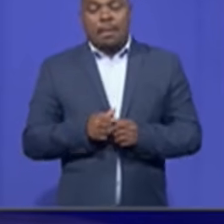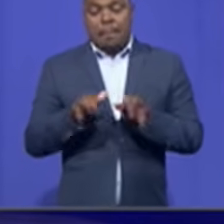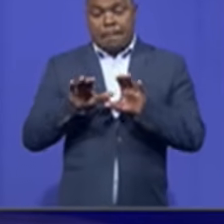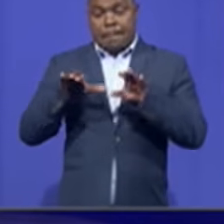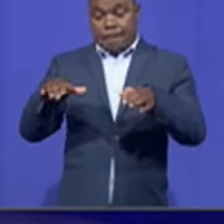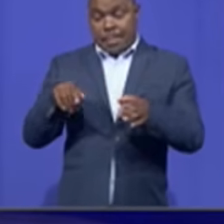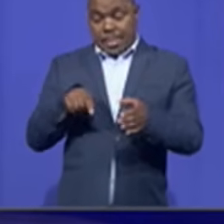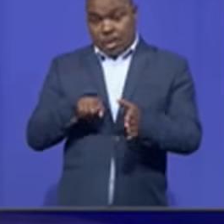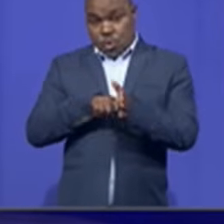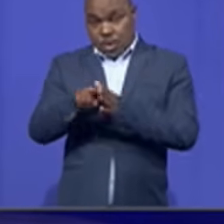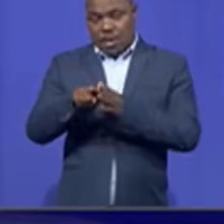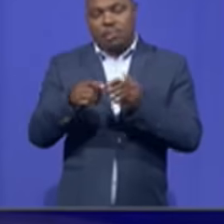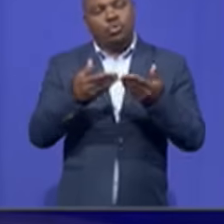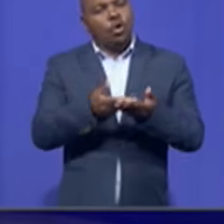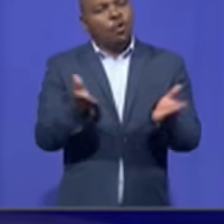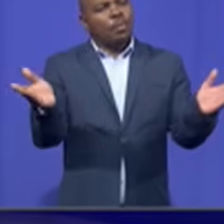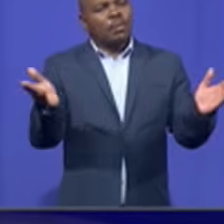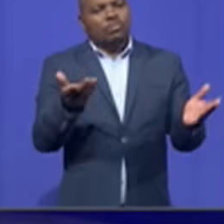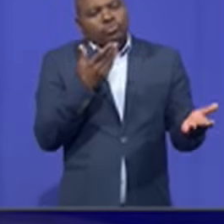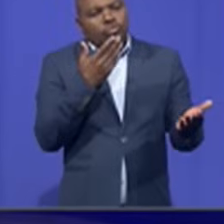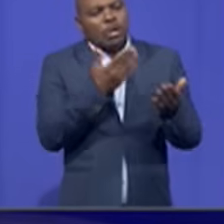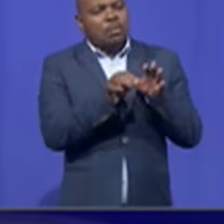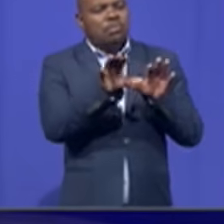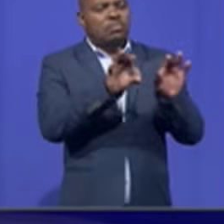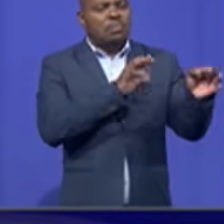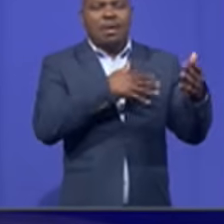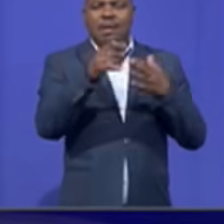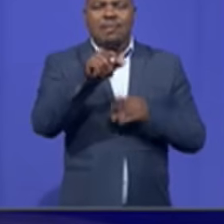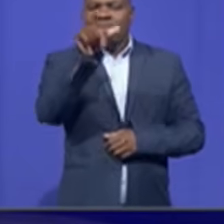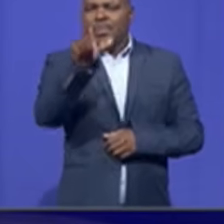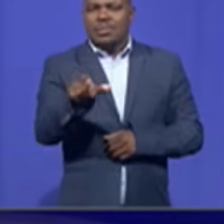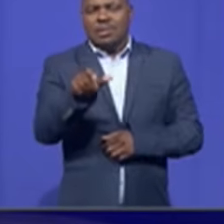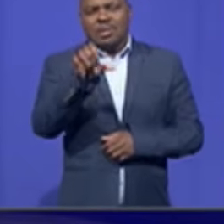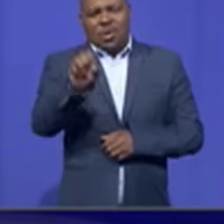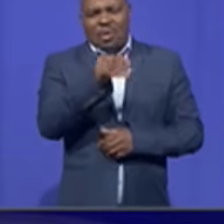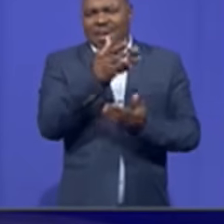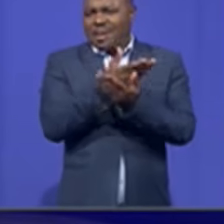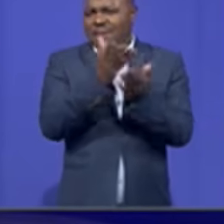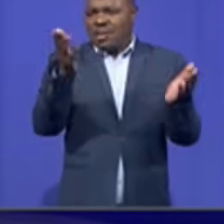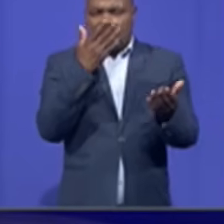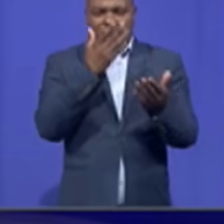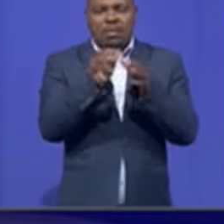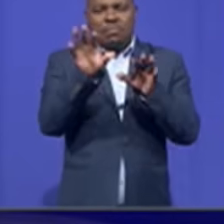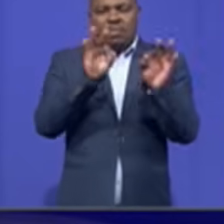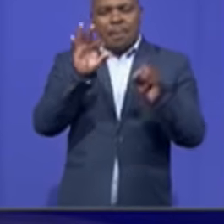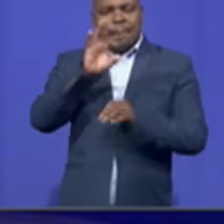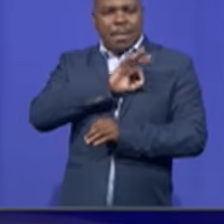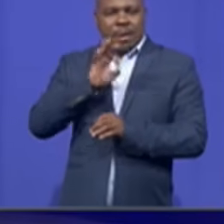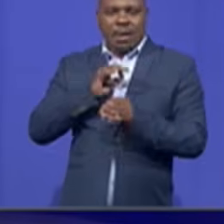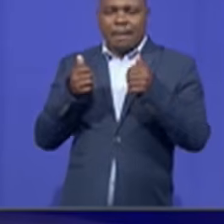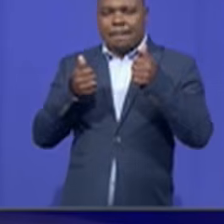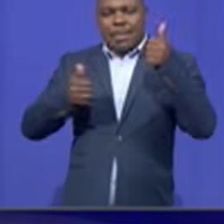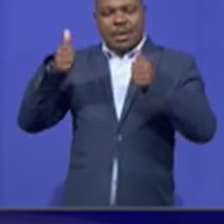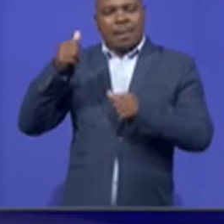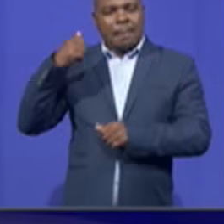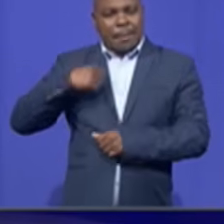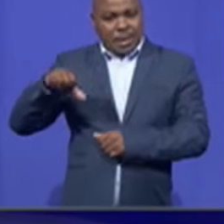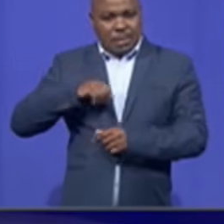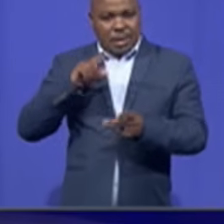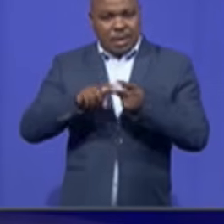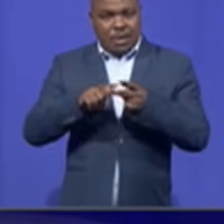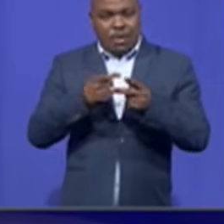mo bekeng eno la bulela tsamaiso ya go tlhopha e letlelela maAforika Borwa go ka tlhopha bontlhopheng ba bommasepala bagolo ba le